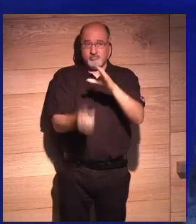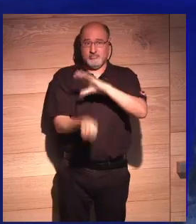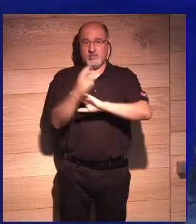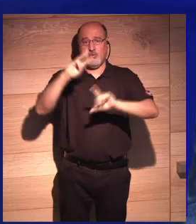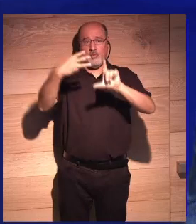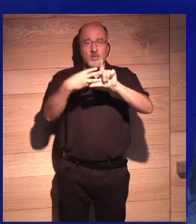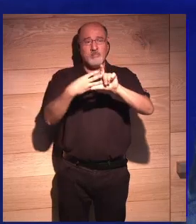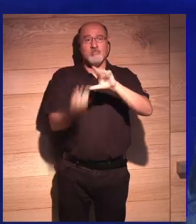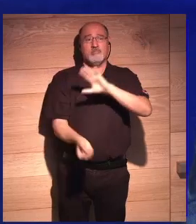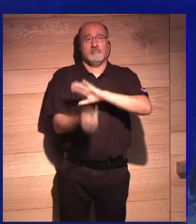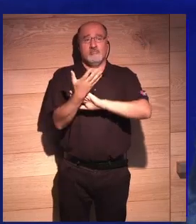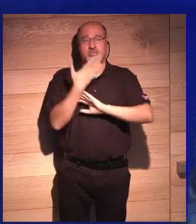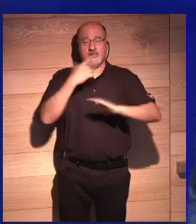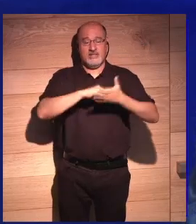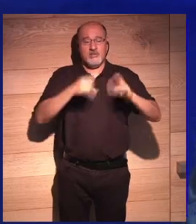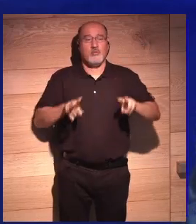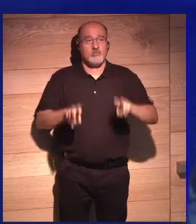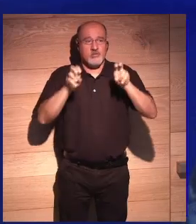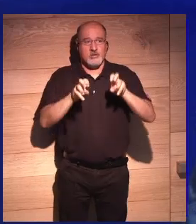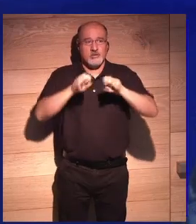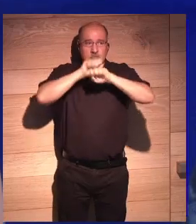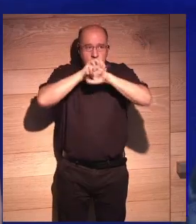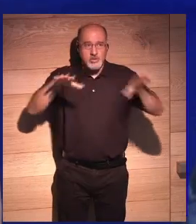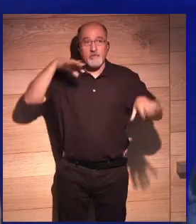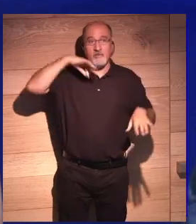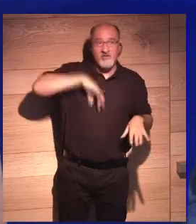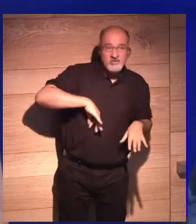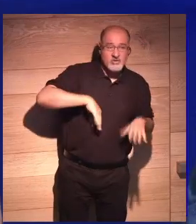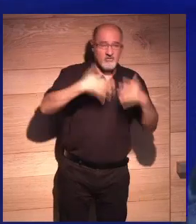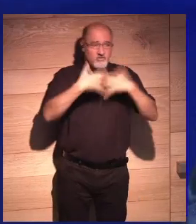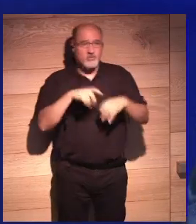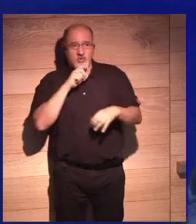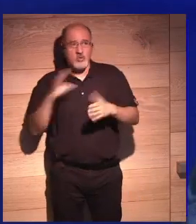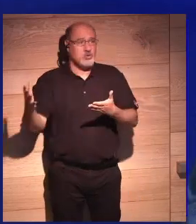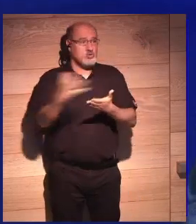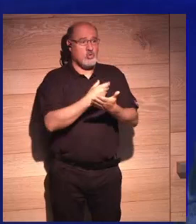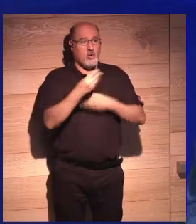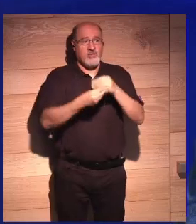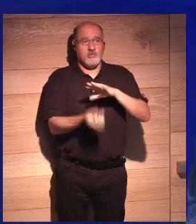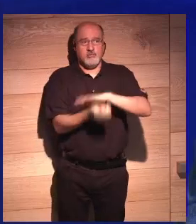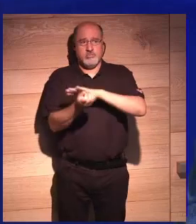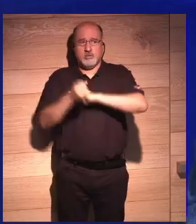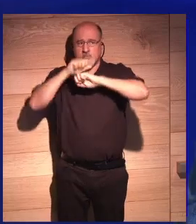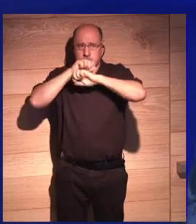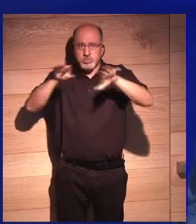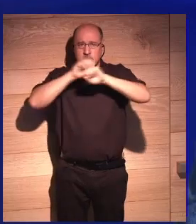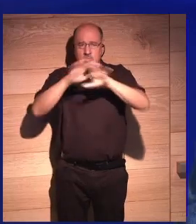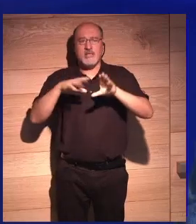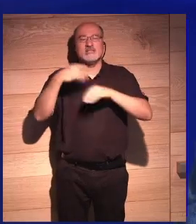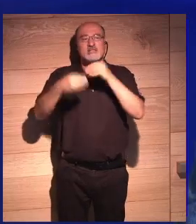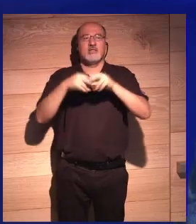hold events with the idea of spreading these technologies, how they work, the professionals that work there, and